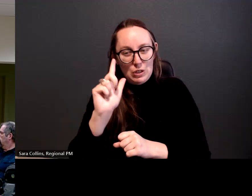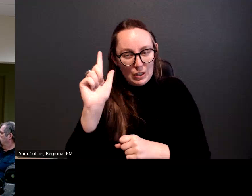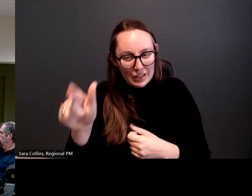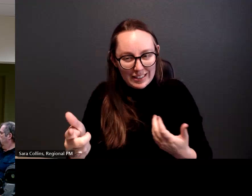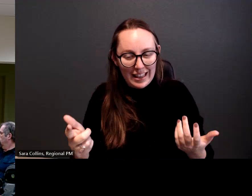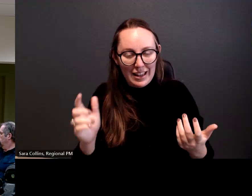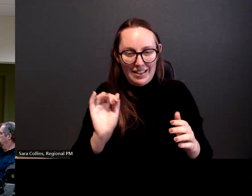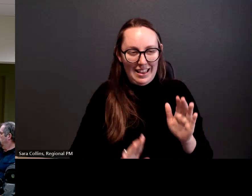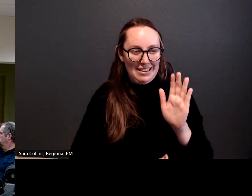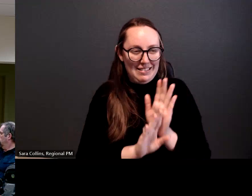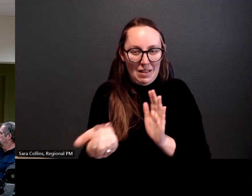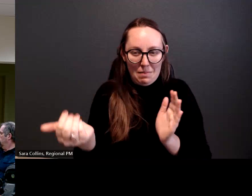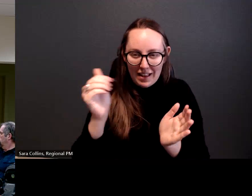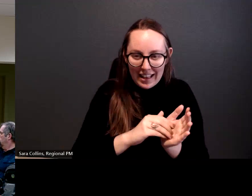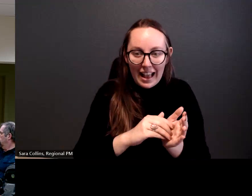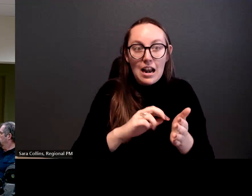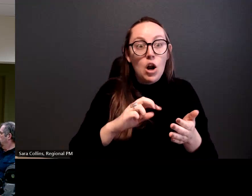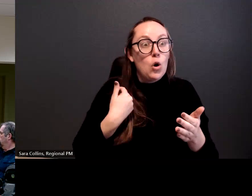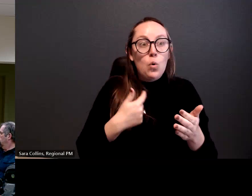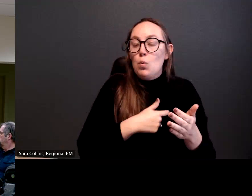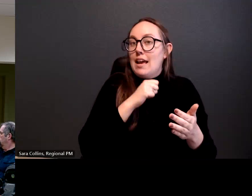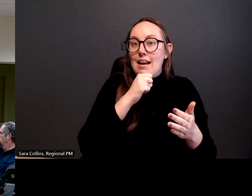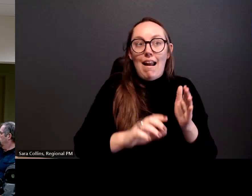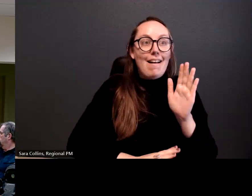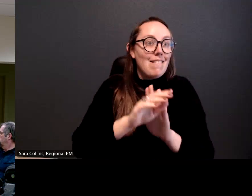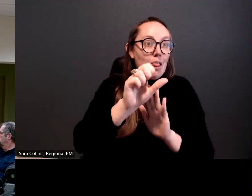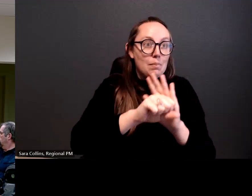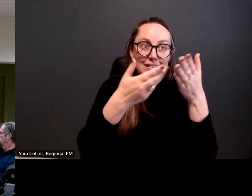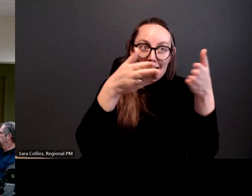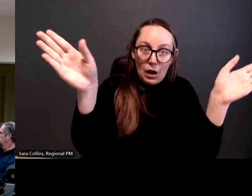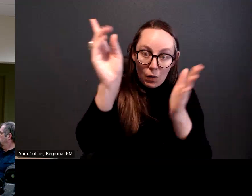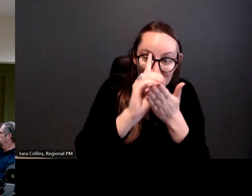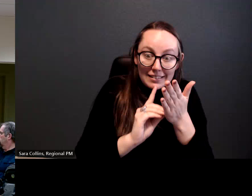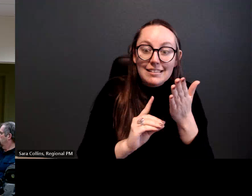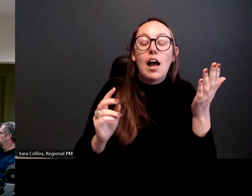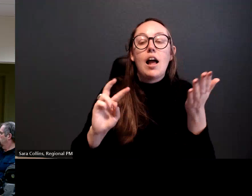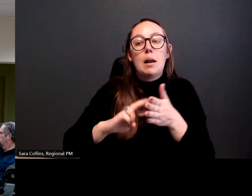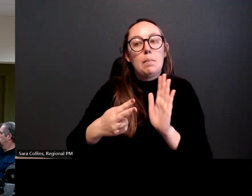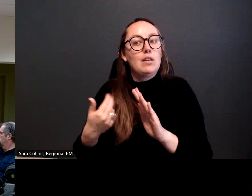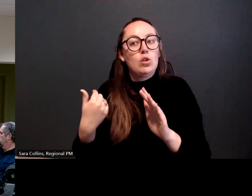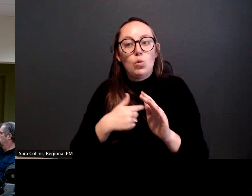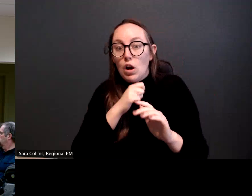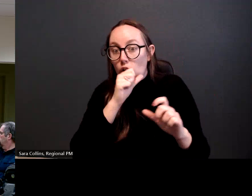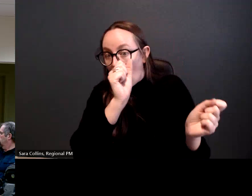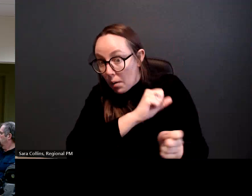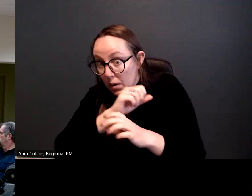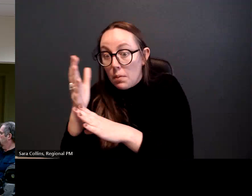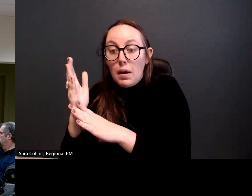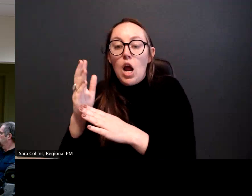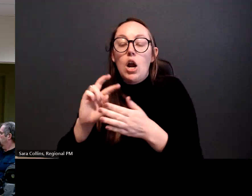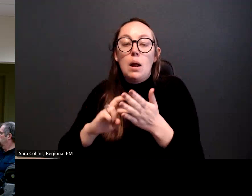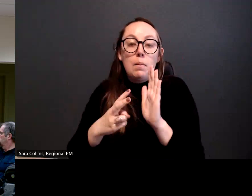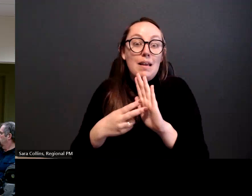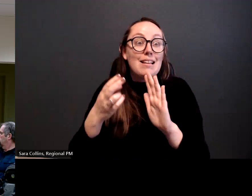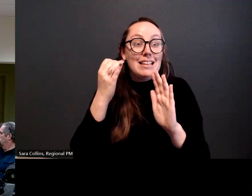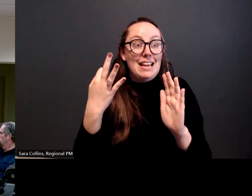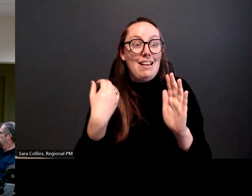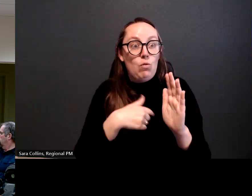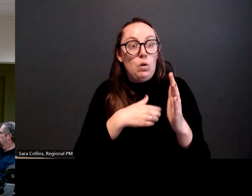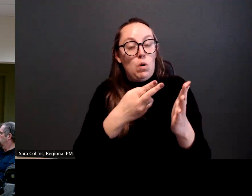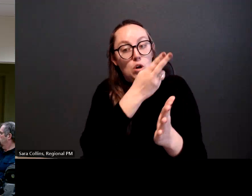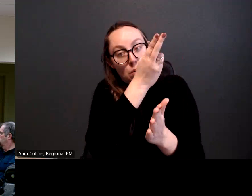not prepared with a resilience design to know where we would bury fiber with Green Mountain Power to create a carrier grade